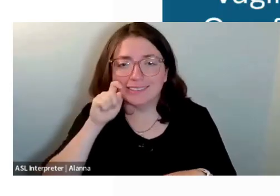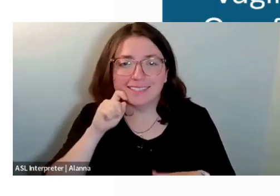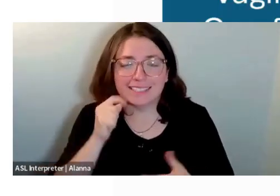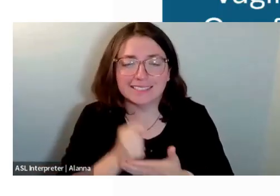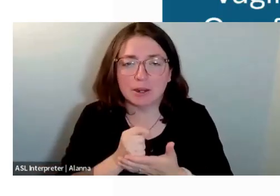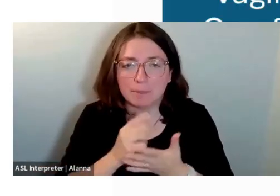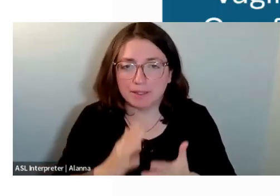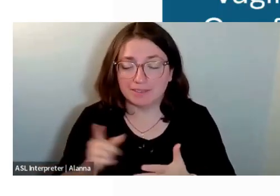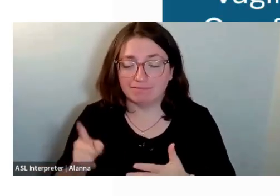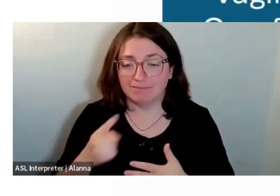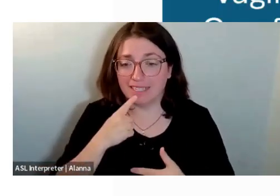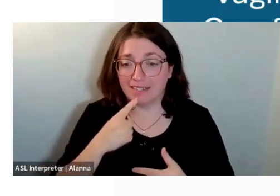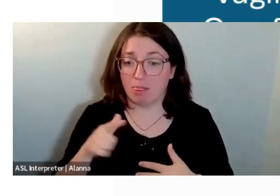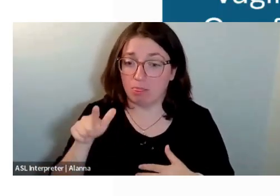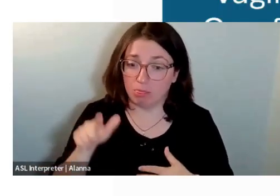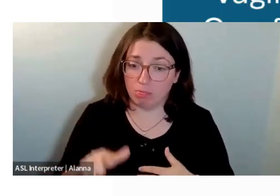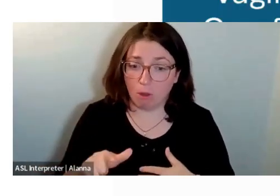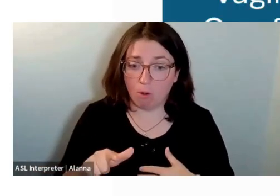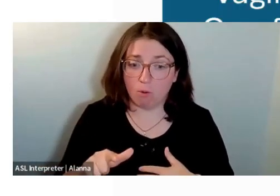to sex not worth having.